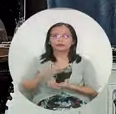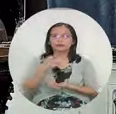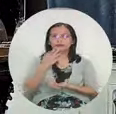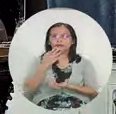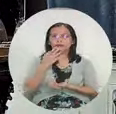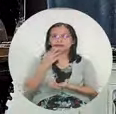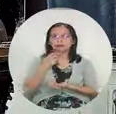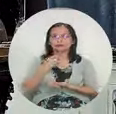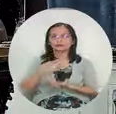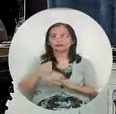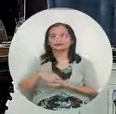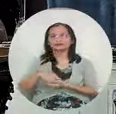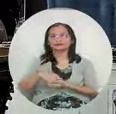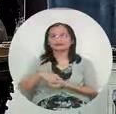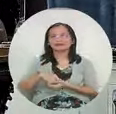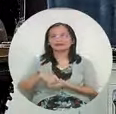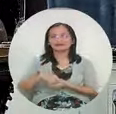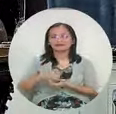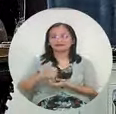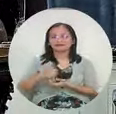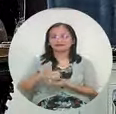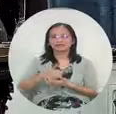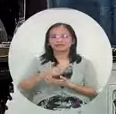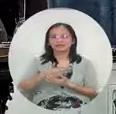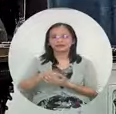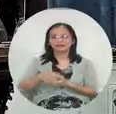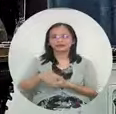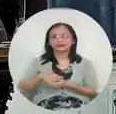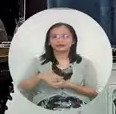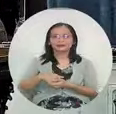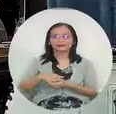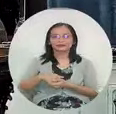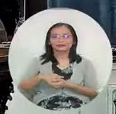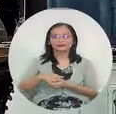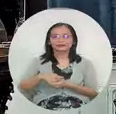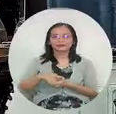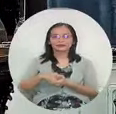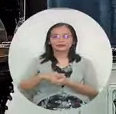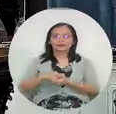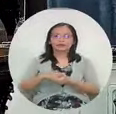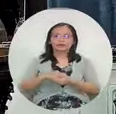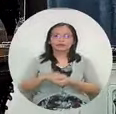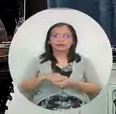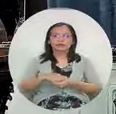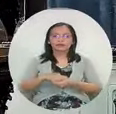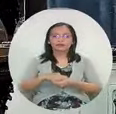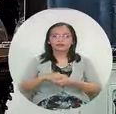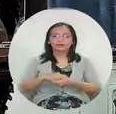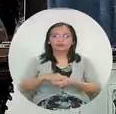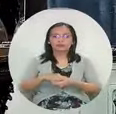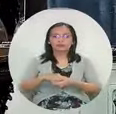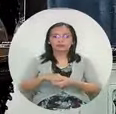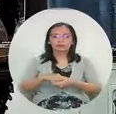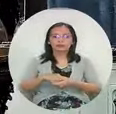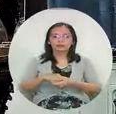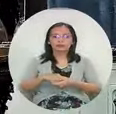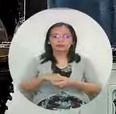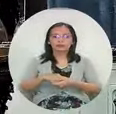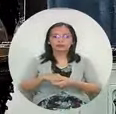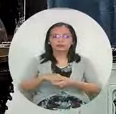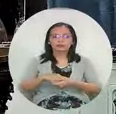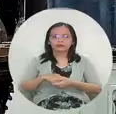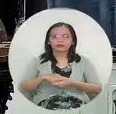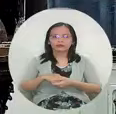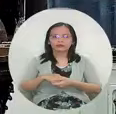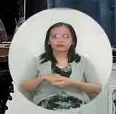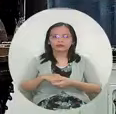Brother Rafi, the message of our deacons, the message that I have is all the same. Amen. We do not change. The message of Brother